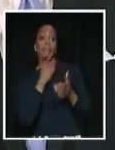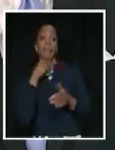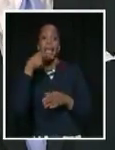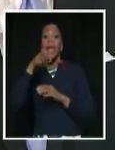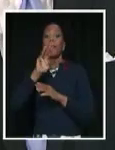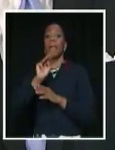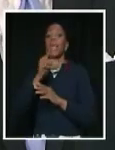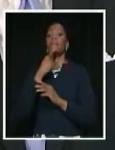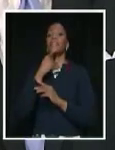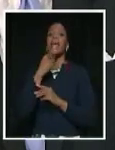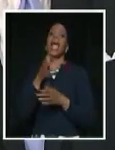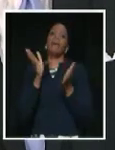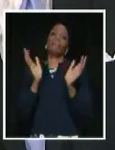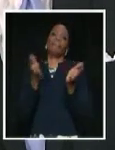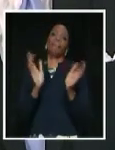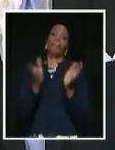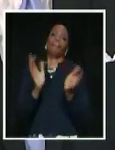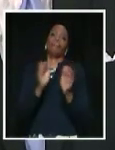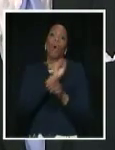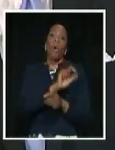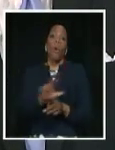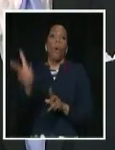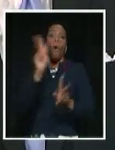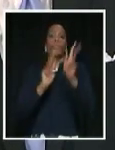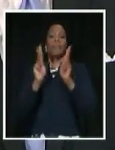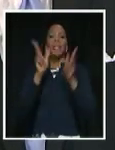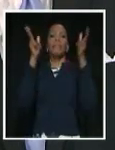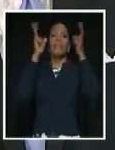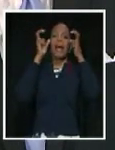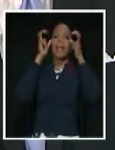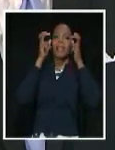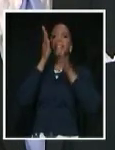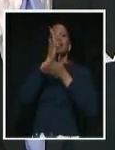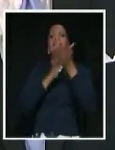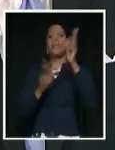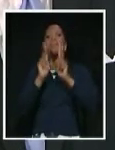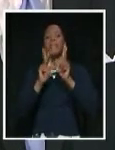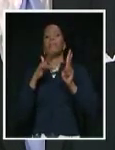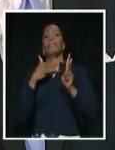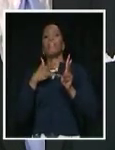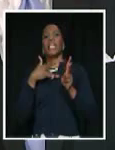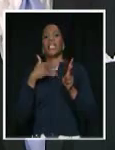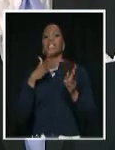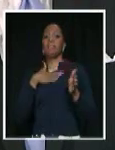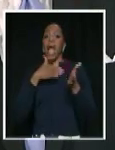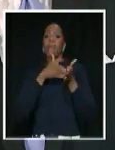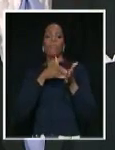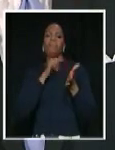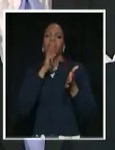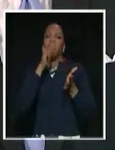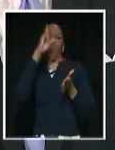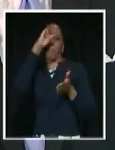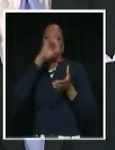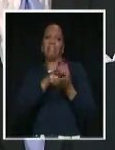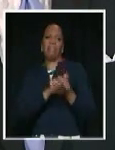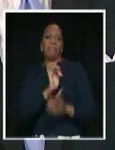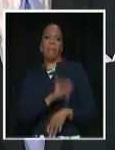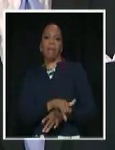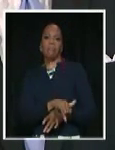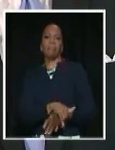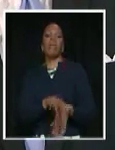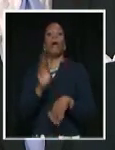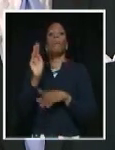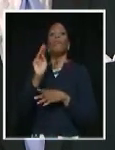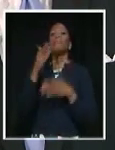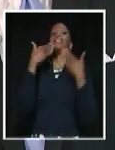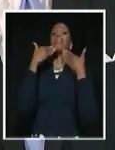that I talk to everybody, I listen to everybody. Some people also think that's my greatest weakness. I don't believe that. Okay. Thank you for